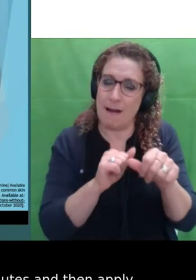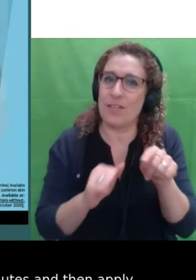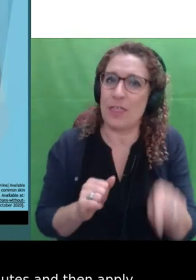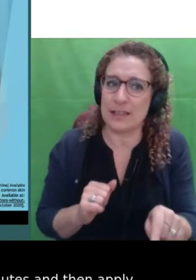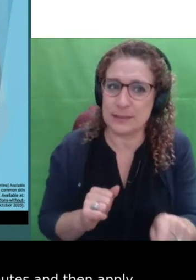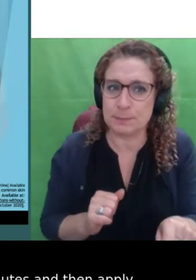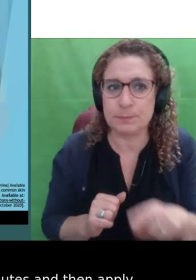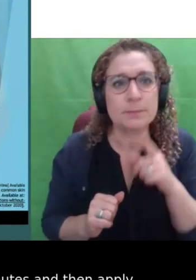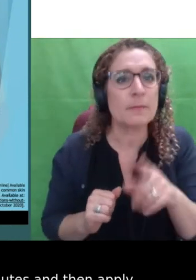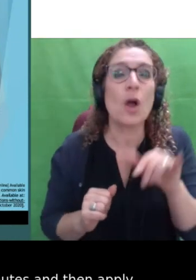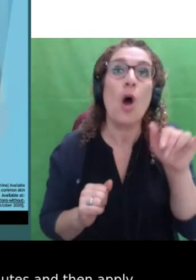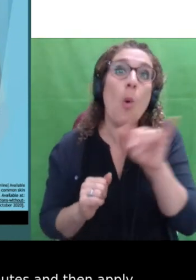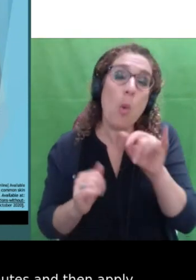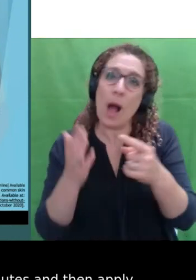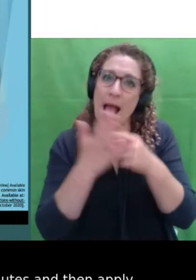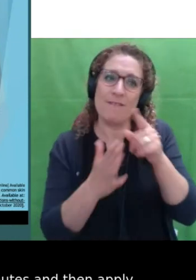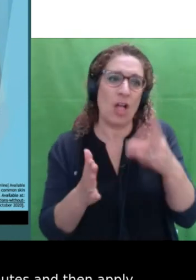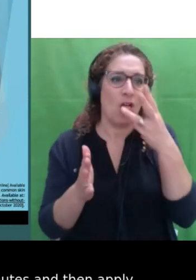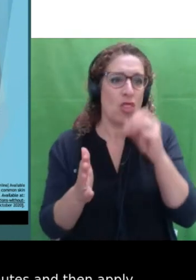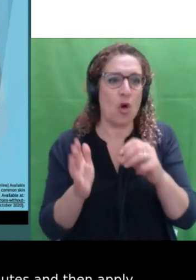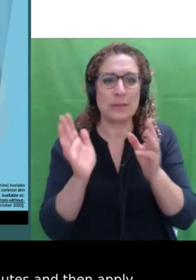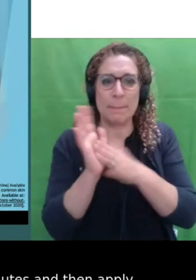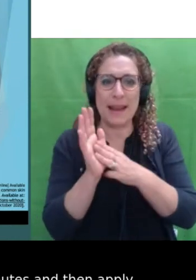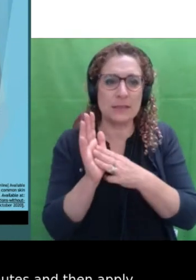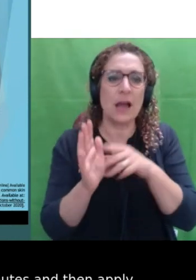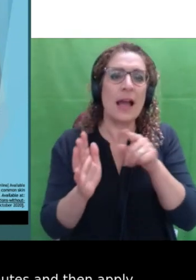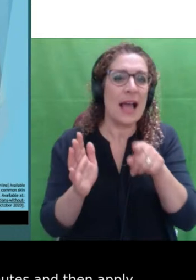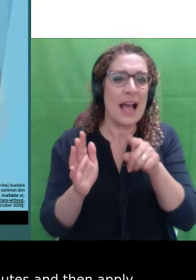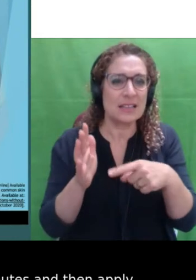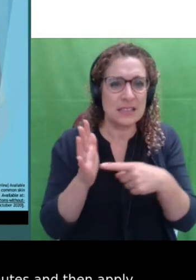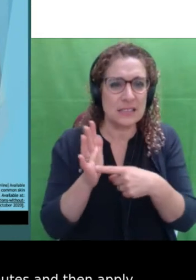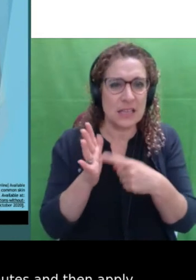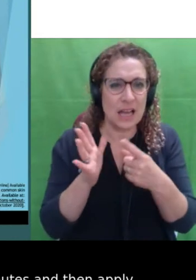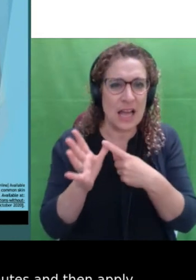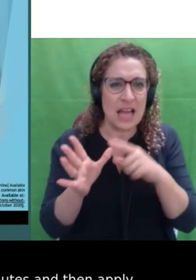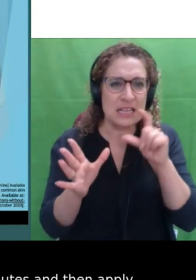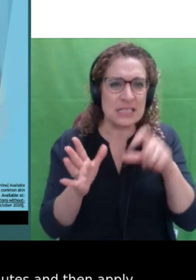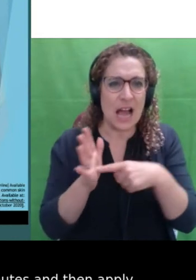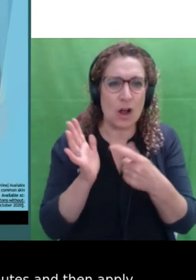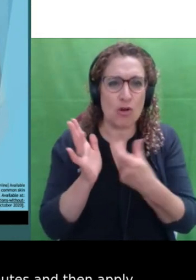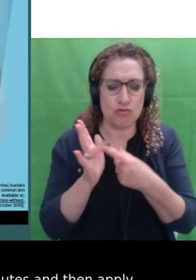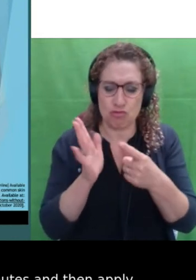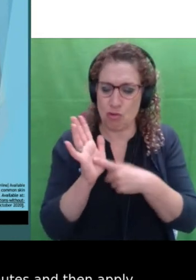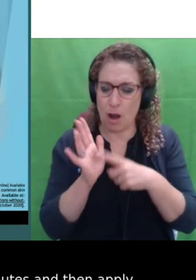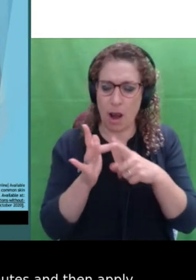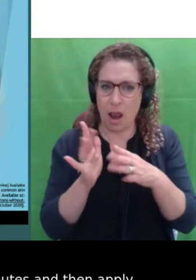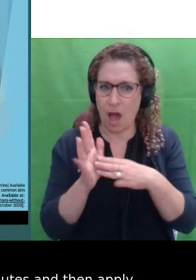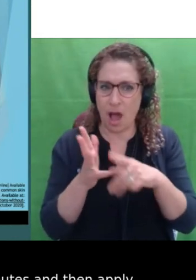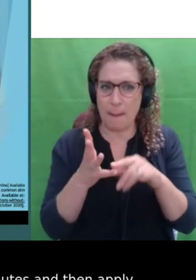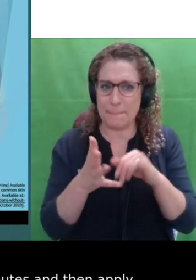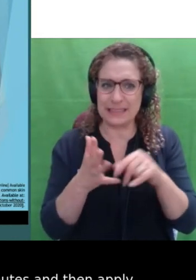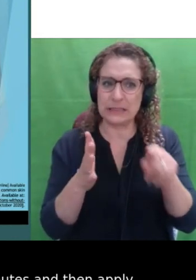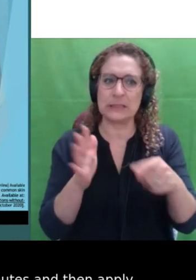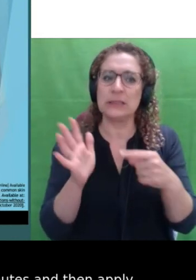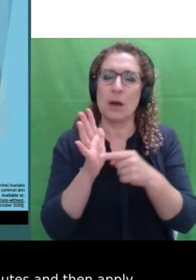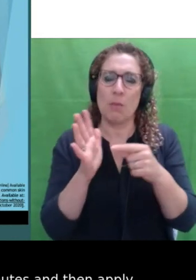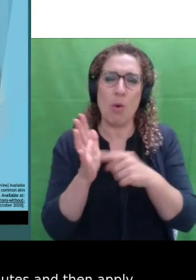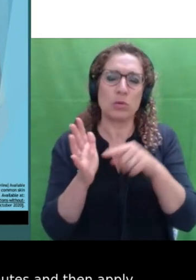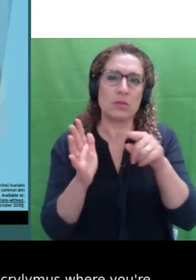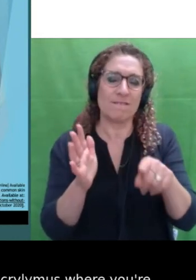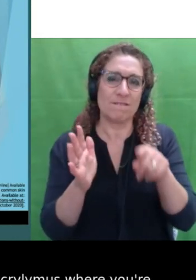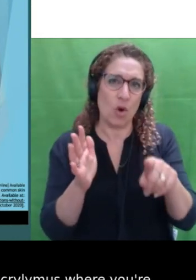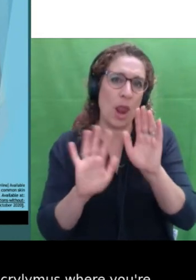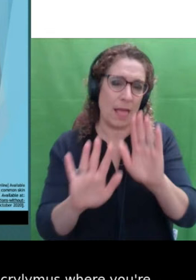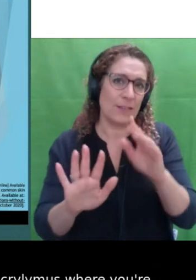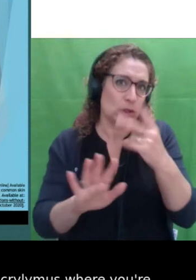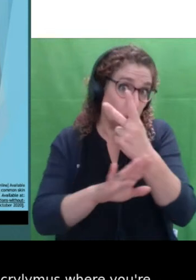30 minute rule is tacrilimus where you're meant to leave two hours and it's very important to advise on the safety warming on flammability